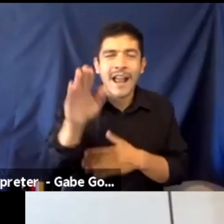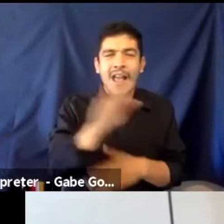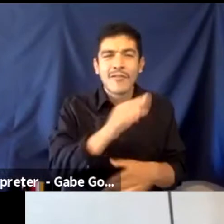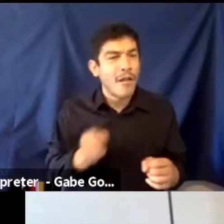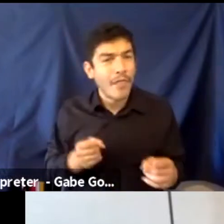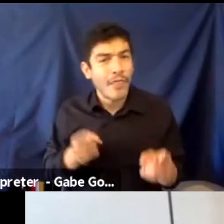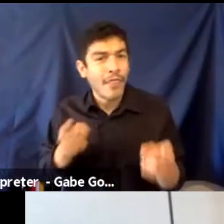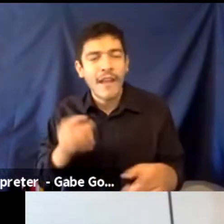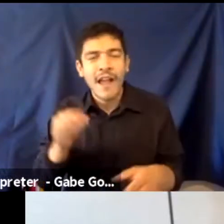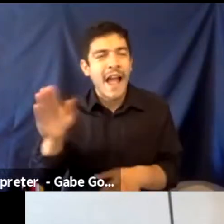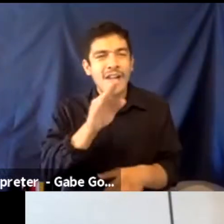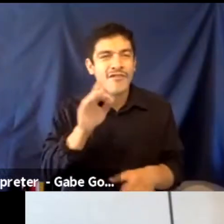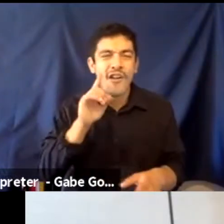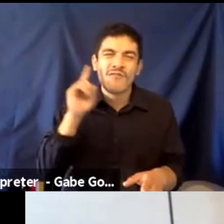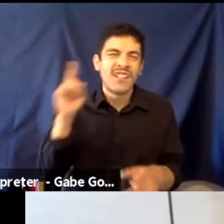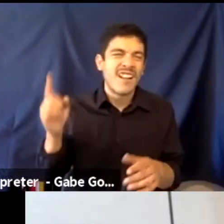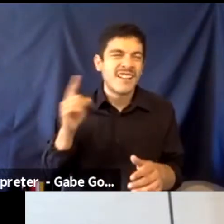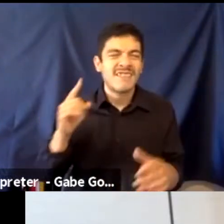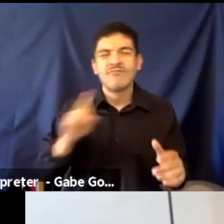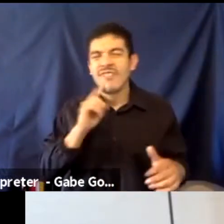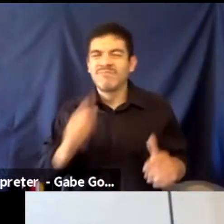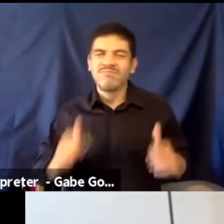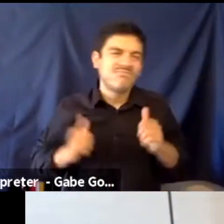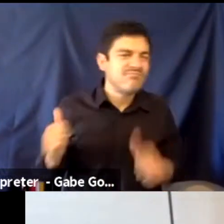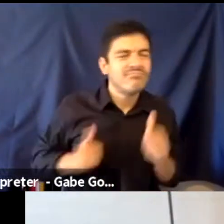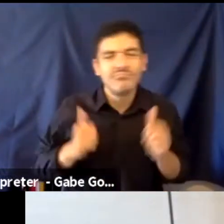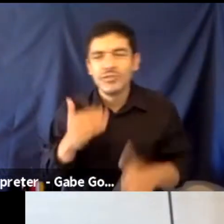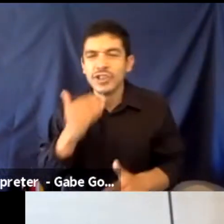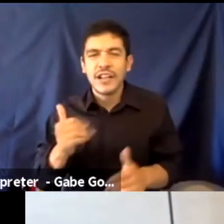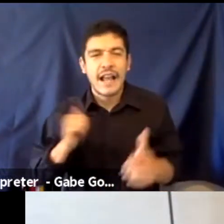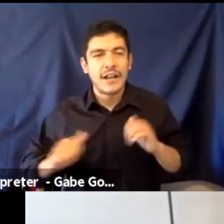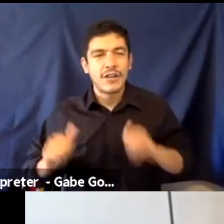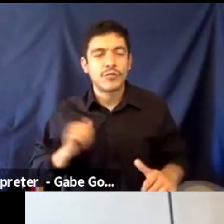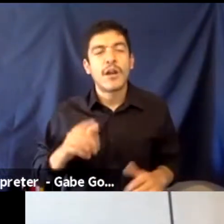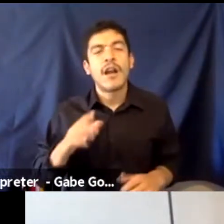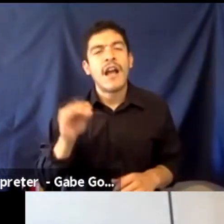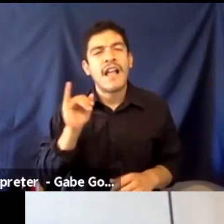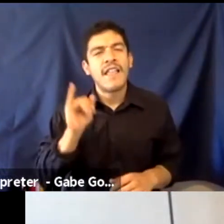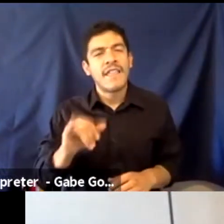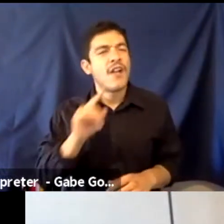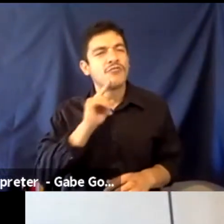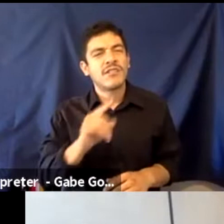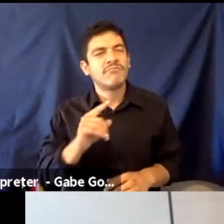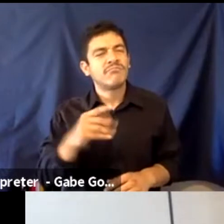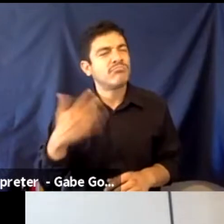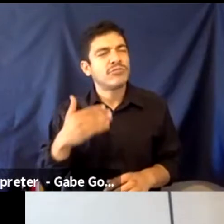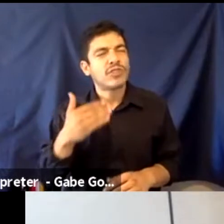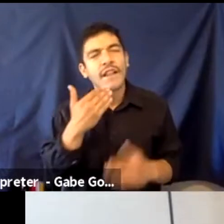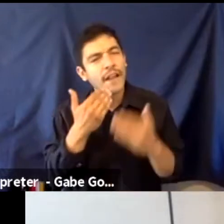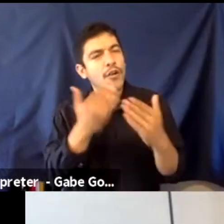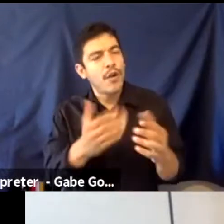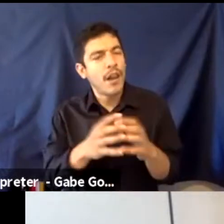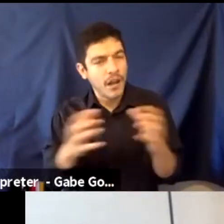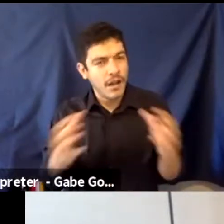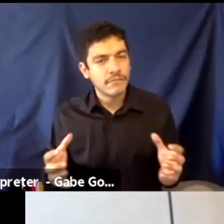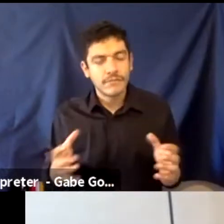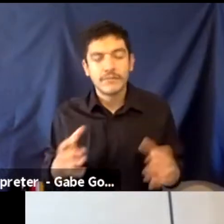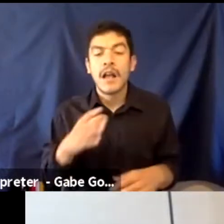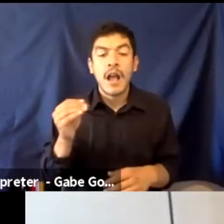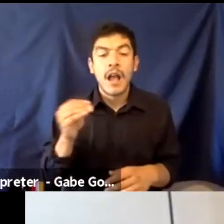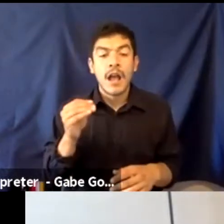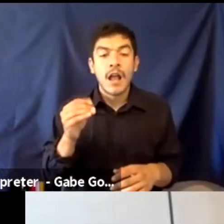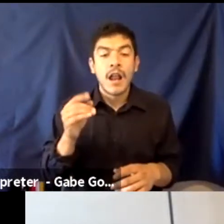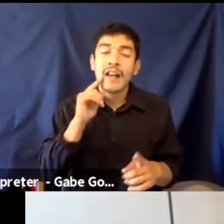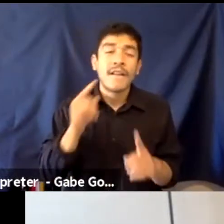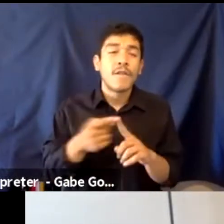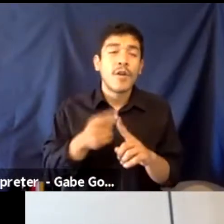go get it attitude. And we're just so thrilled with all of you. So just a huge thank you, first of all. And as far as the origin